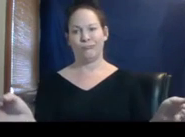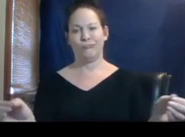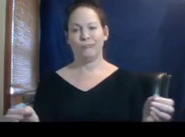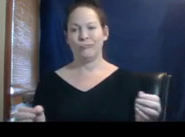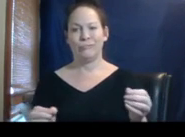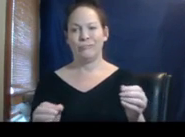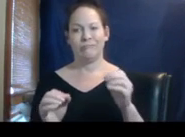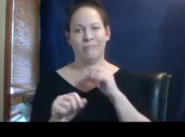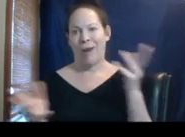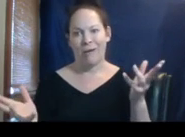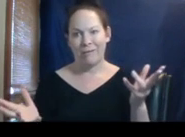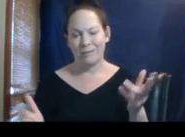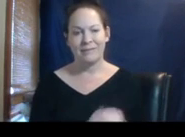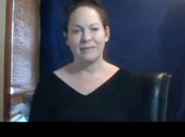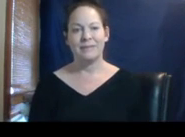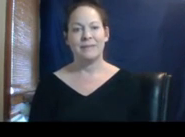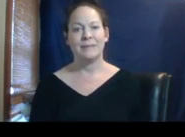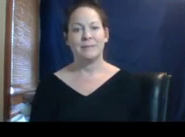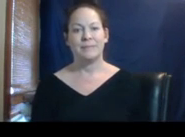mean with numbers.